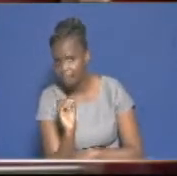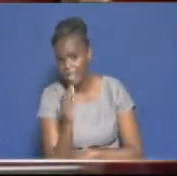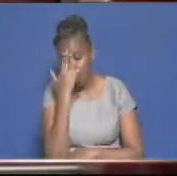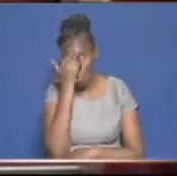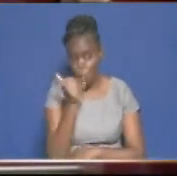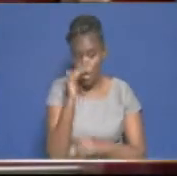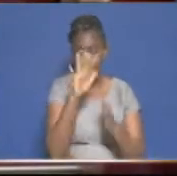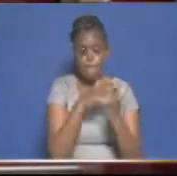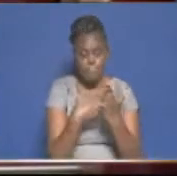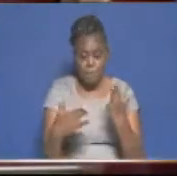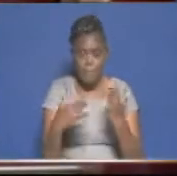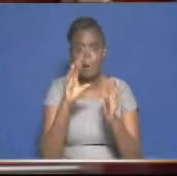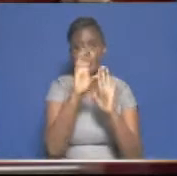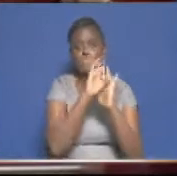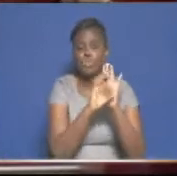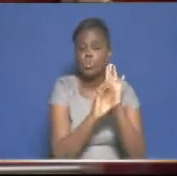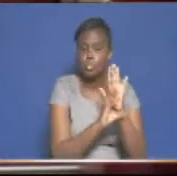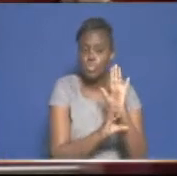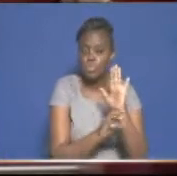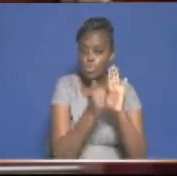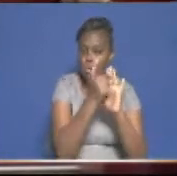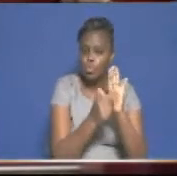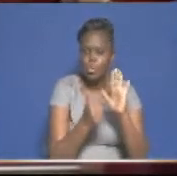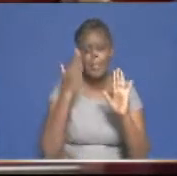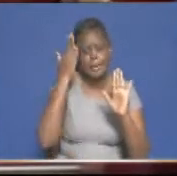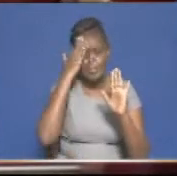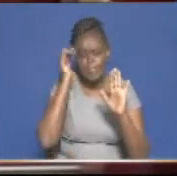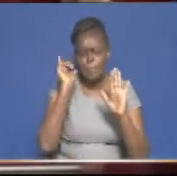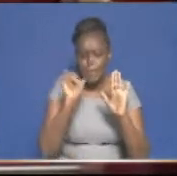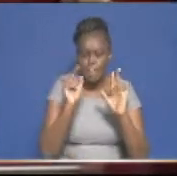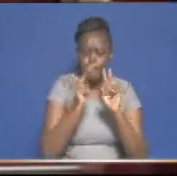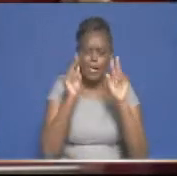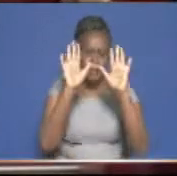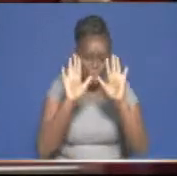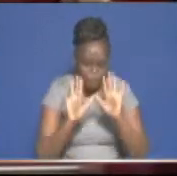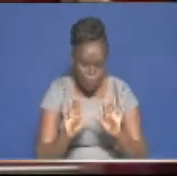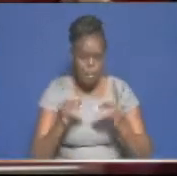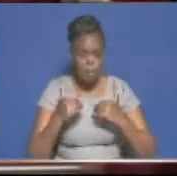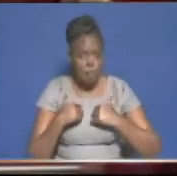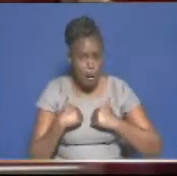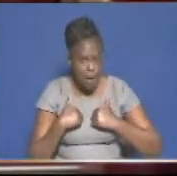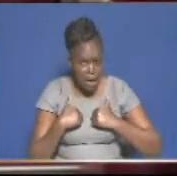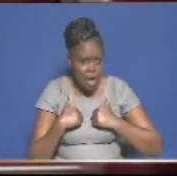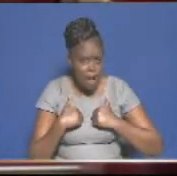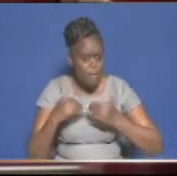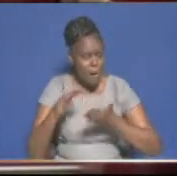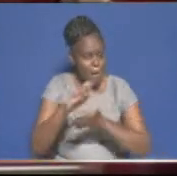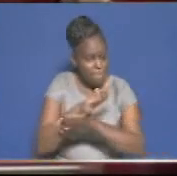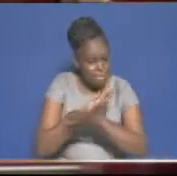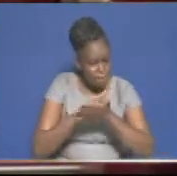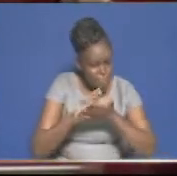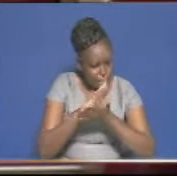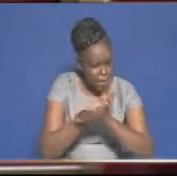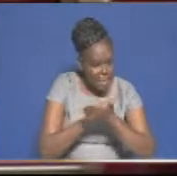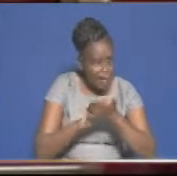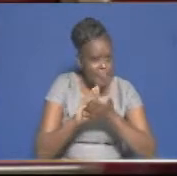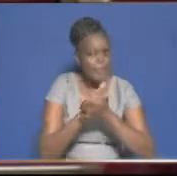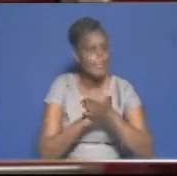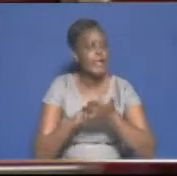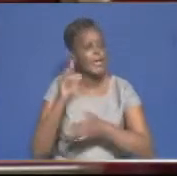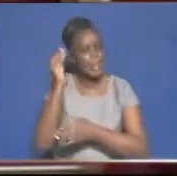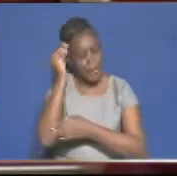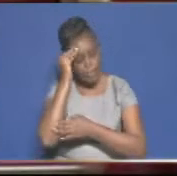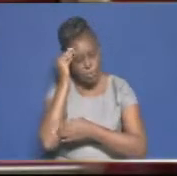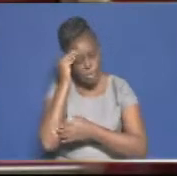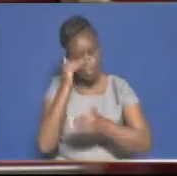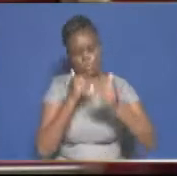the framers of the constitution determined that it was necessary to have a certain basic minimum educational